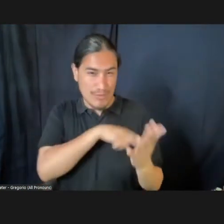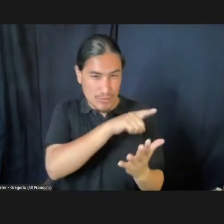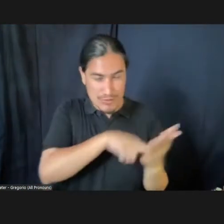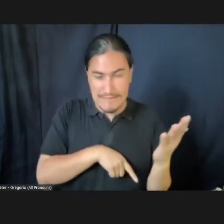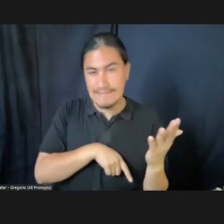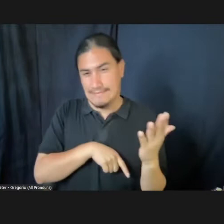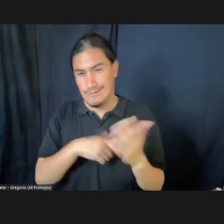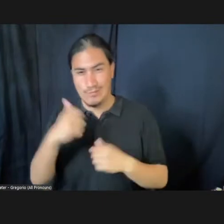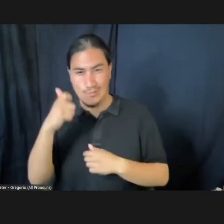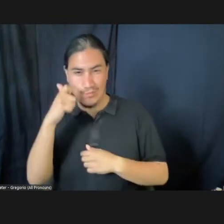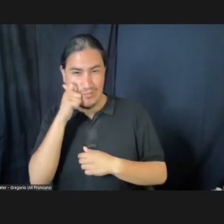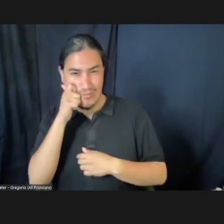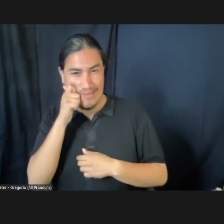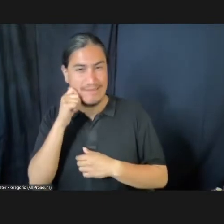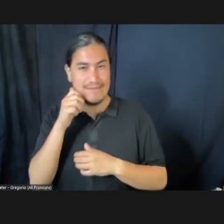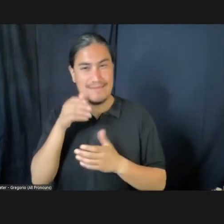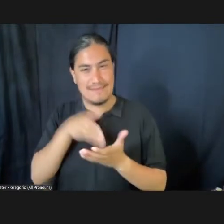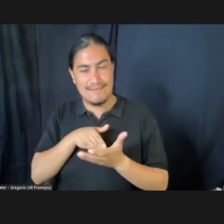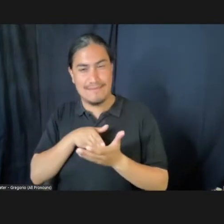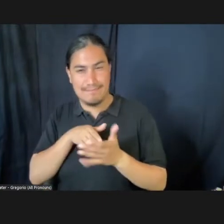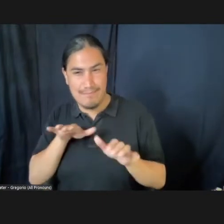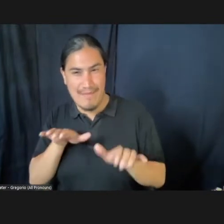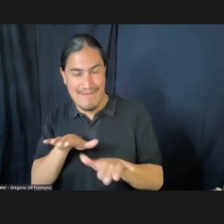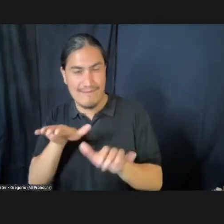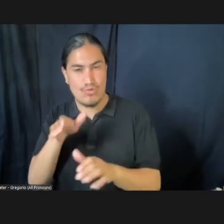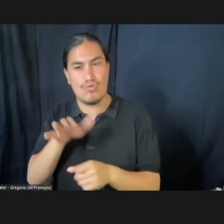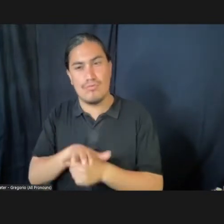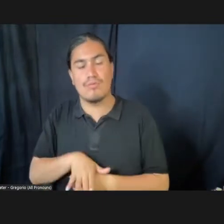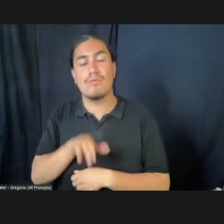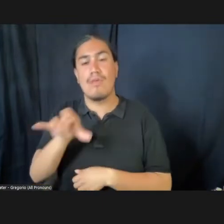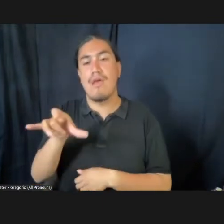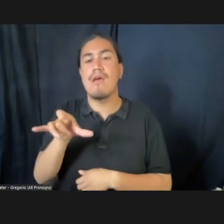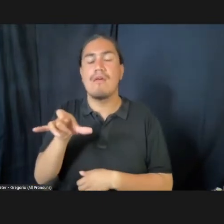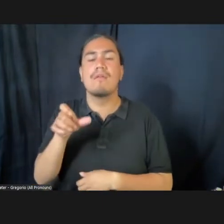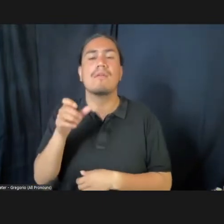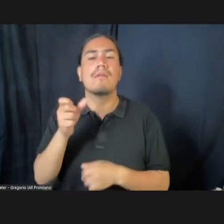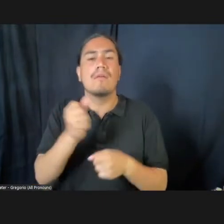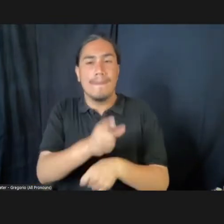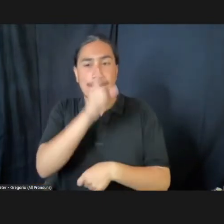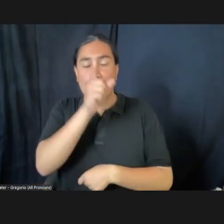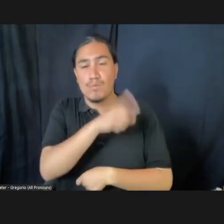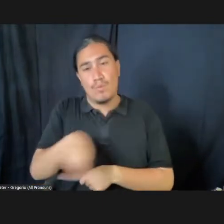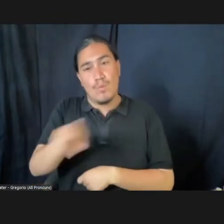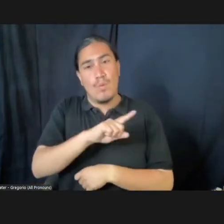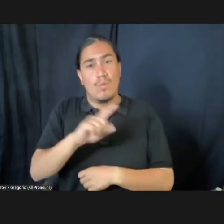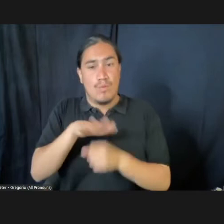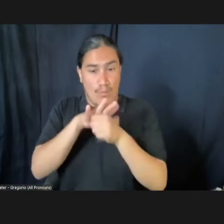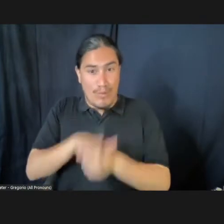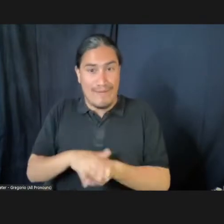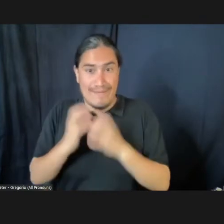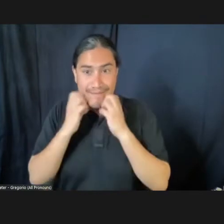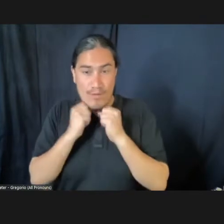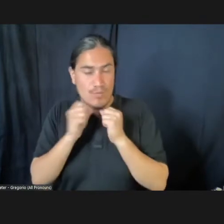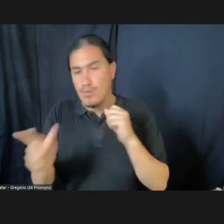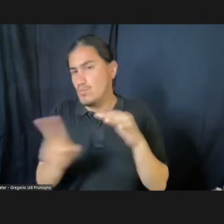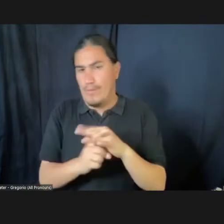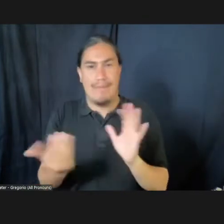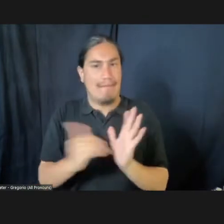behavior toward parents, and create pathways of accountability that ensure those oppressive values don't